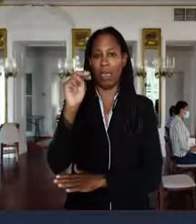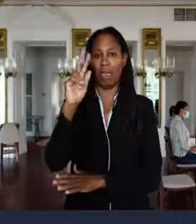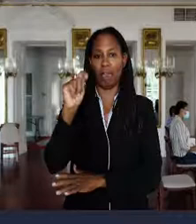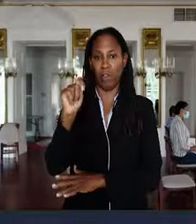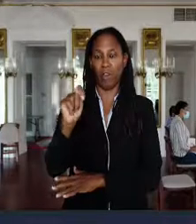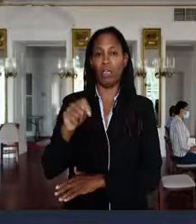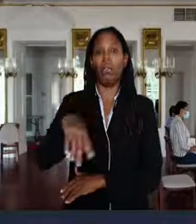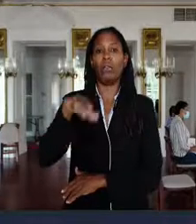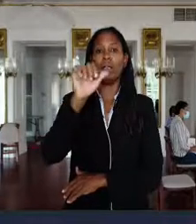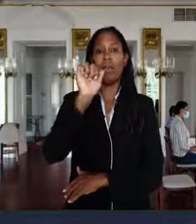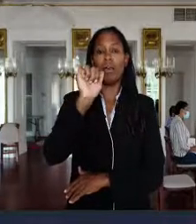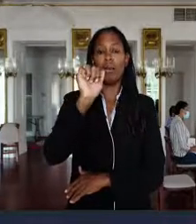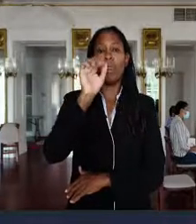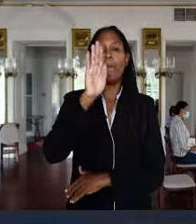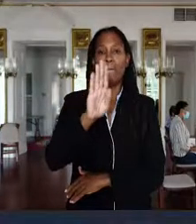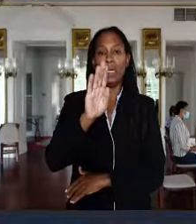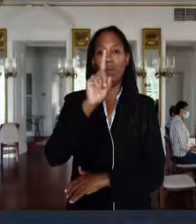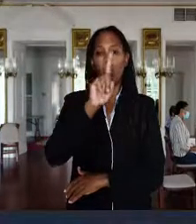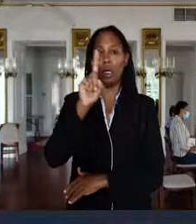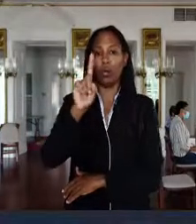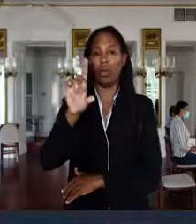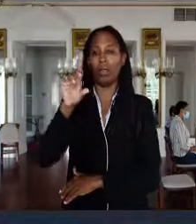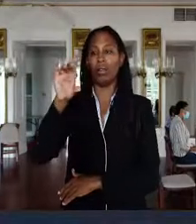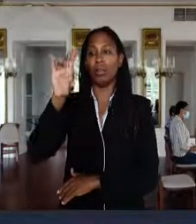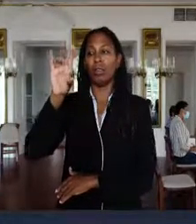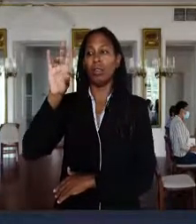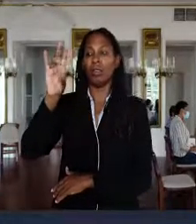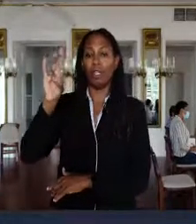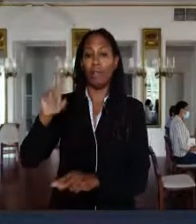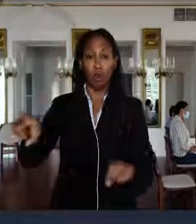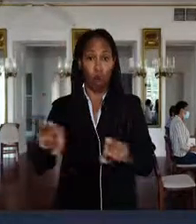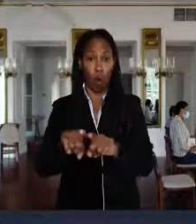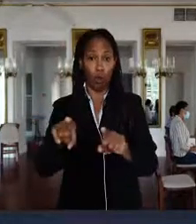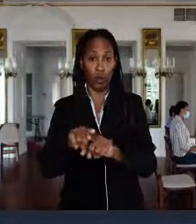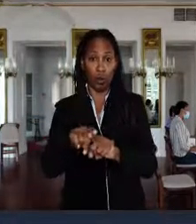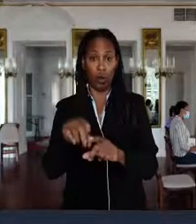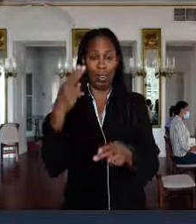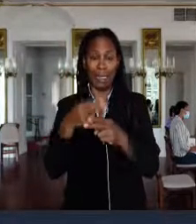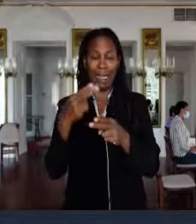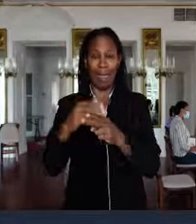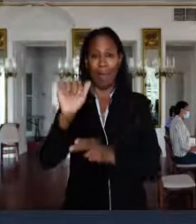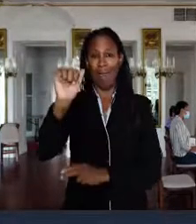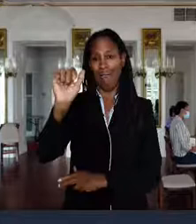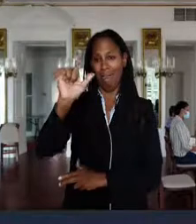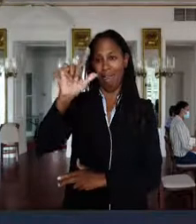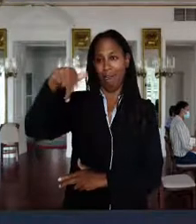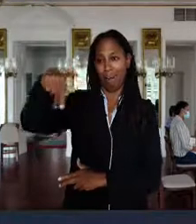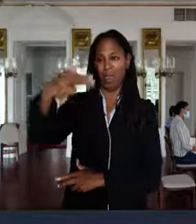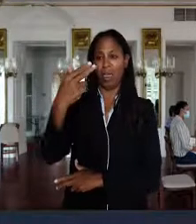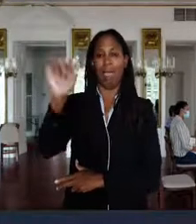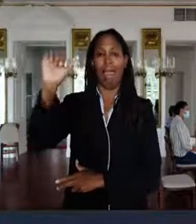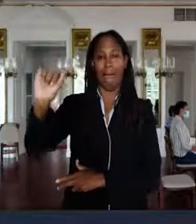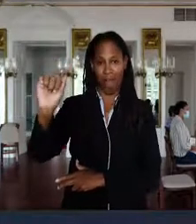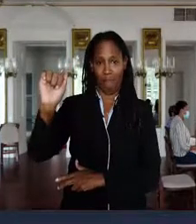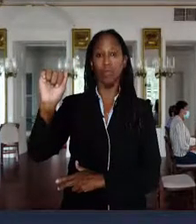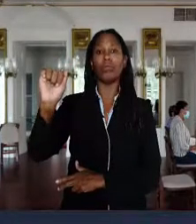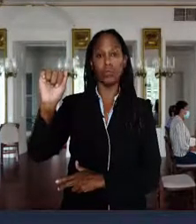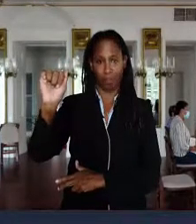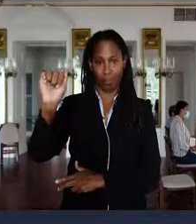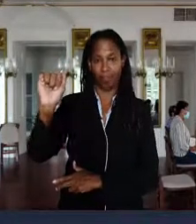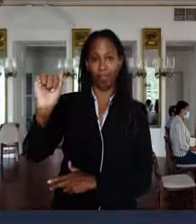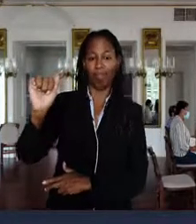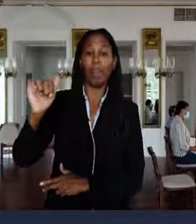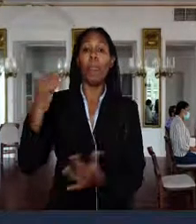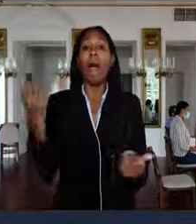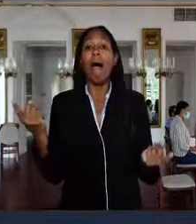the Alpha strain. As new positive cases rise amongst unvaccinated individuals, there is a